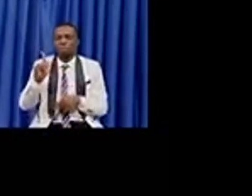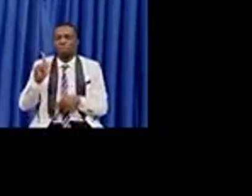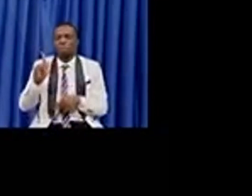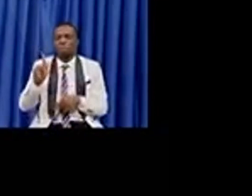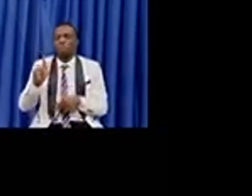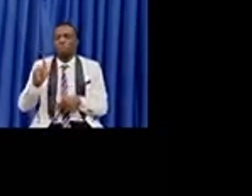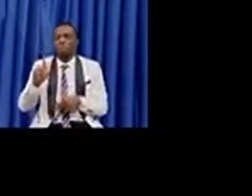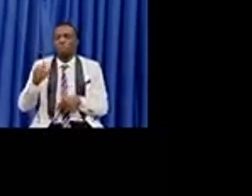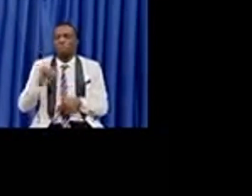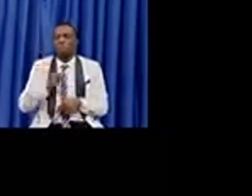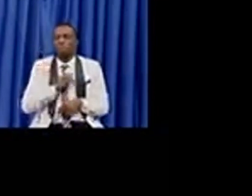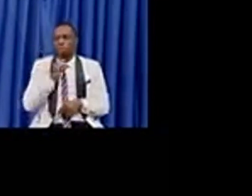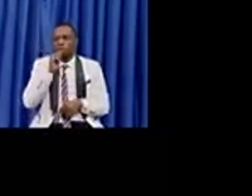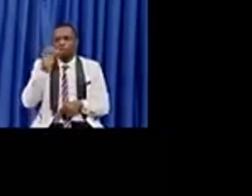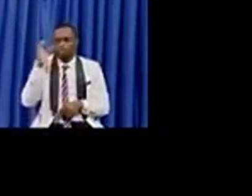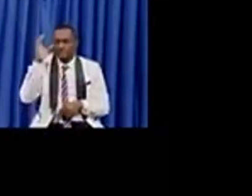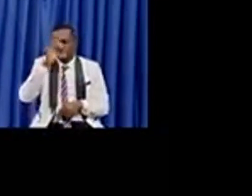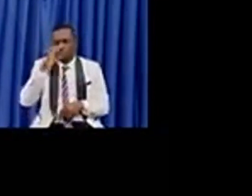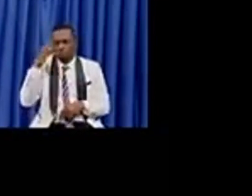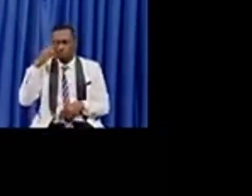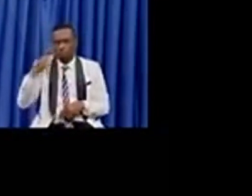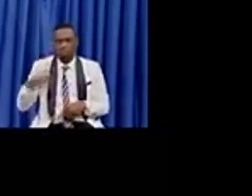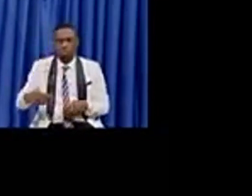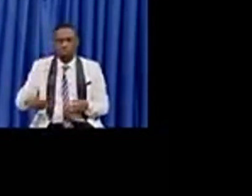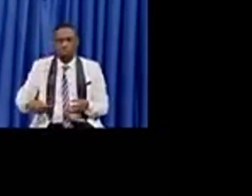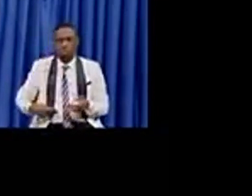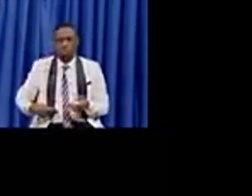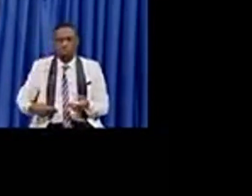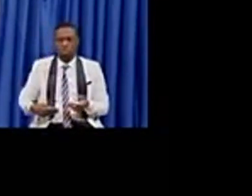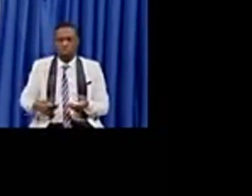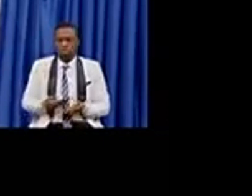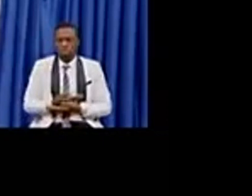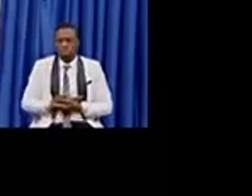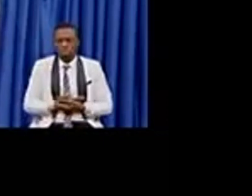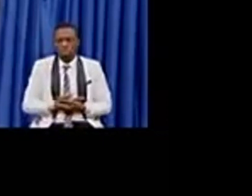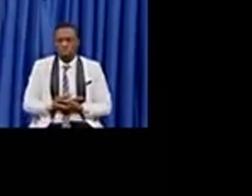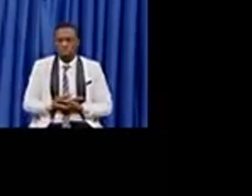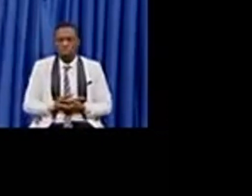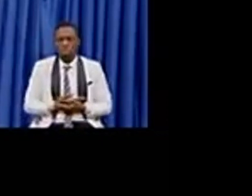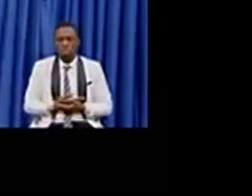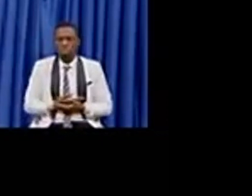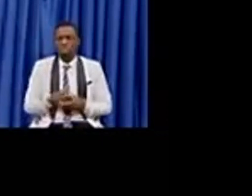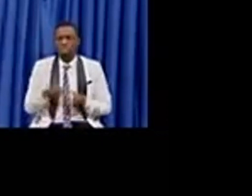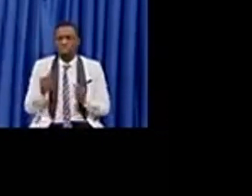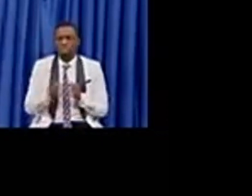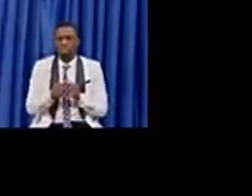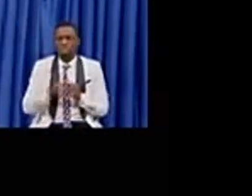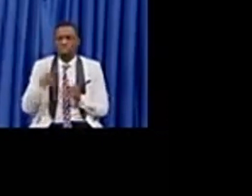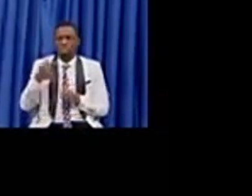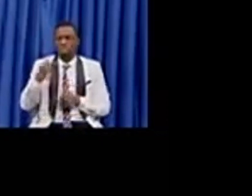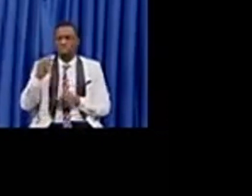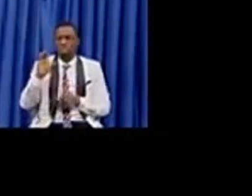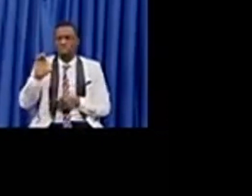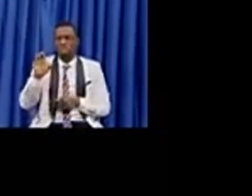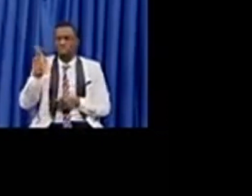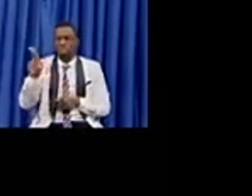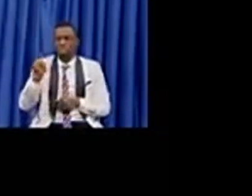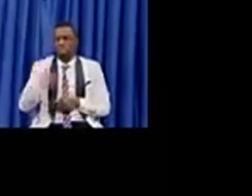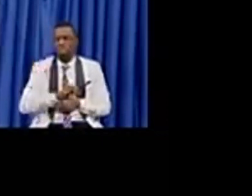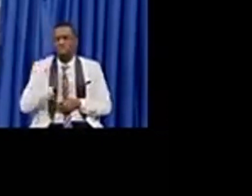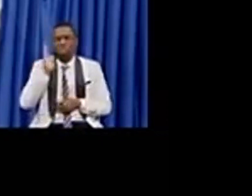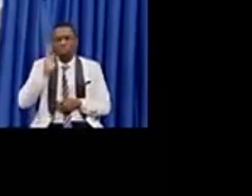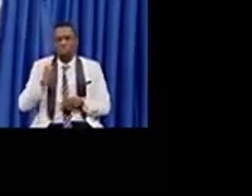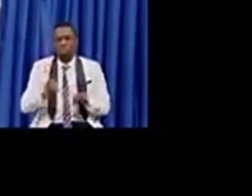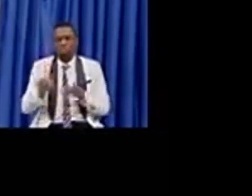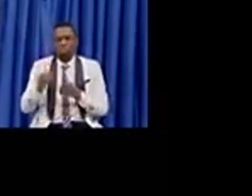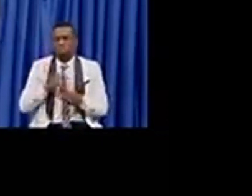for the fruit of the womb. So then, each of the GCKs, I will place my hand in my womb when